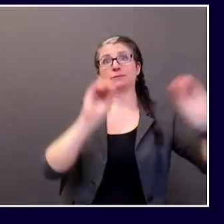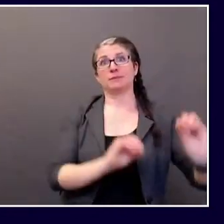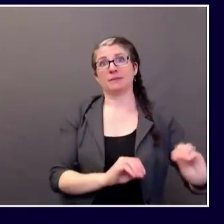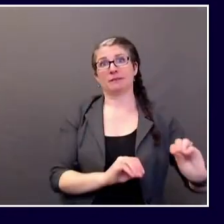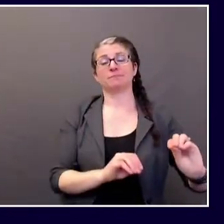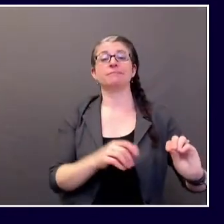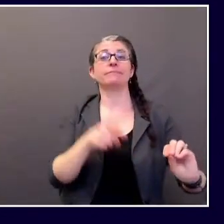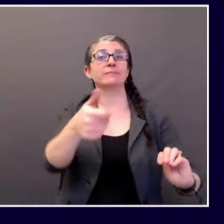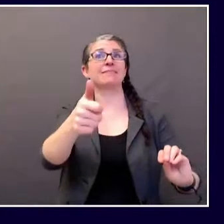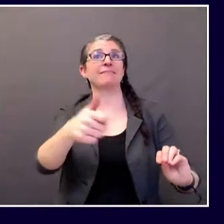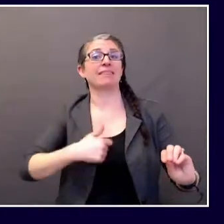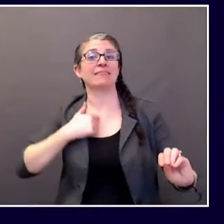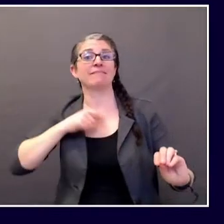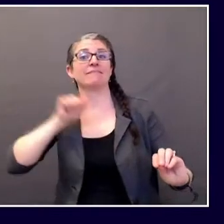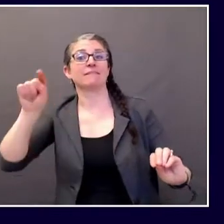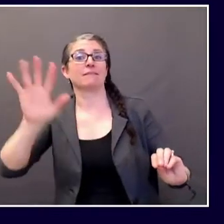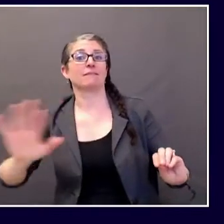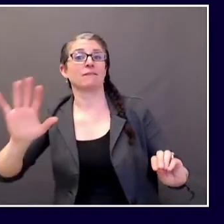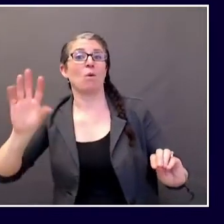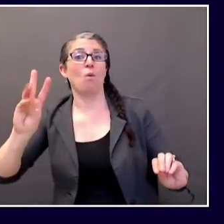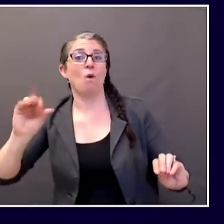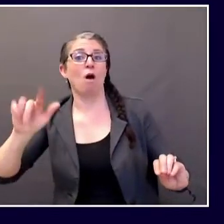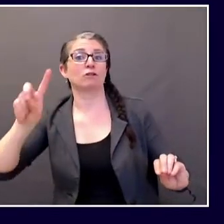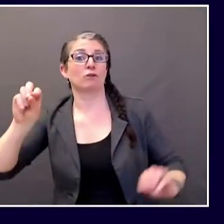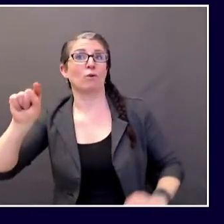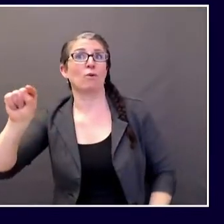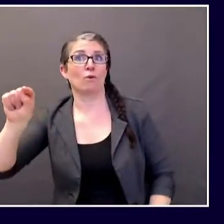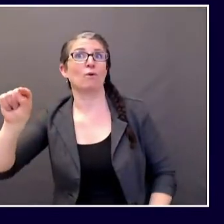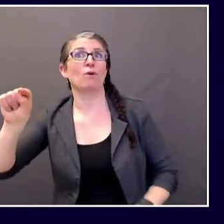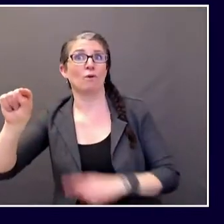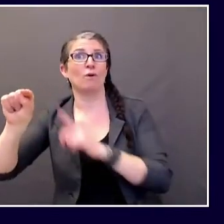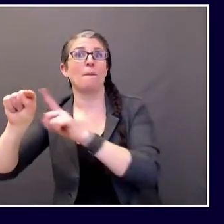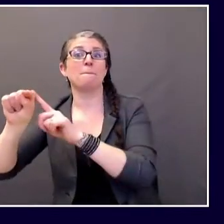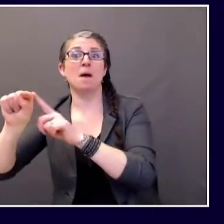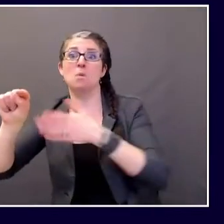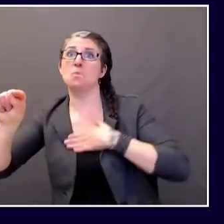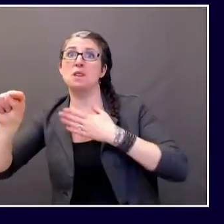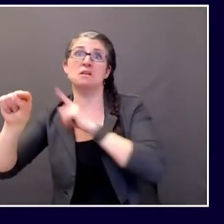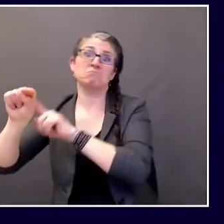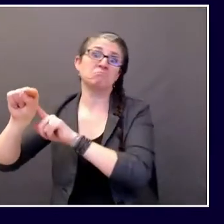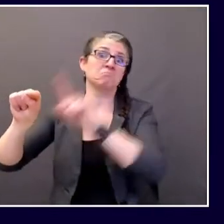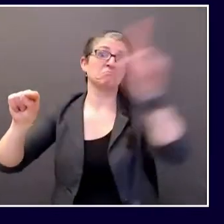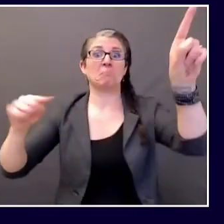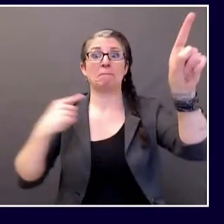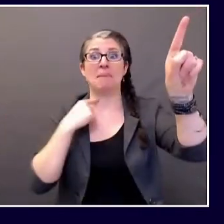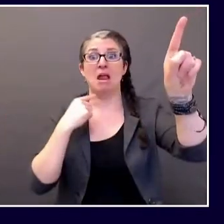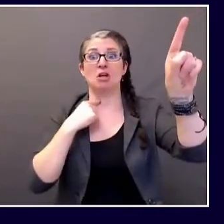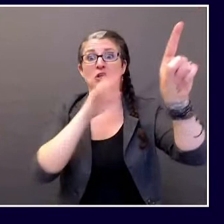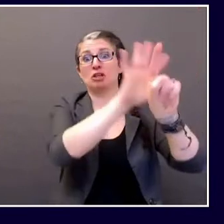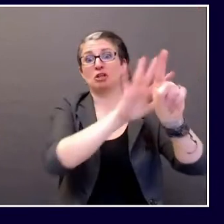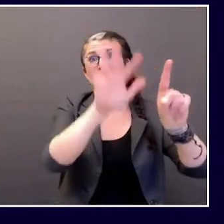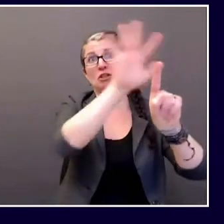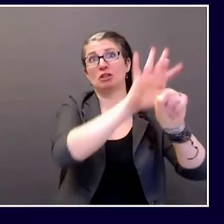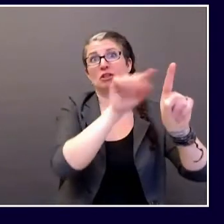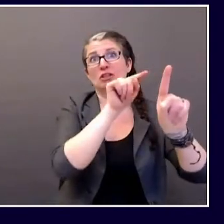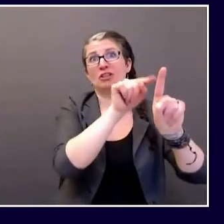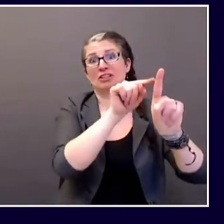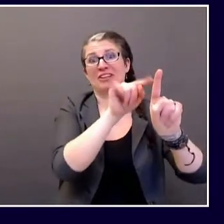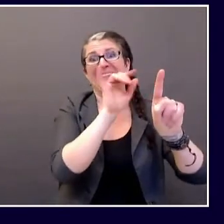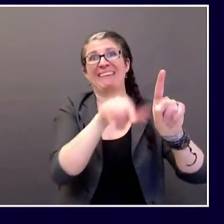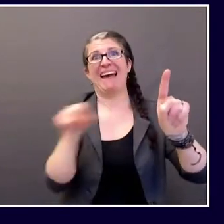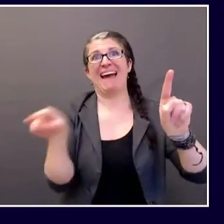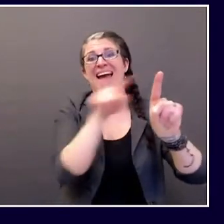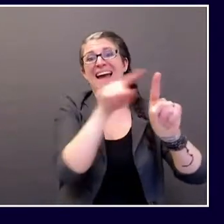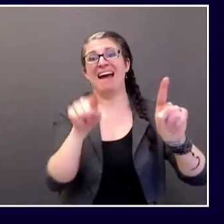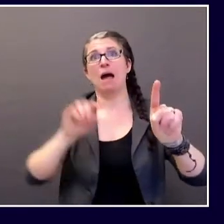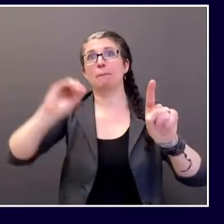So it is partly a function of where folks are willing to go and when. That's very, very helpful to understand, Dr. Shaw. I really appreciate that. Sure,